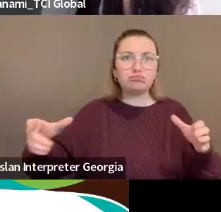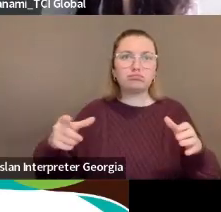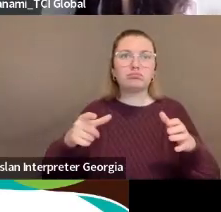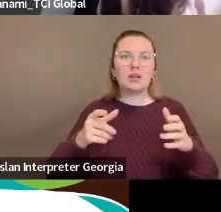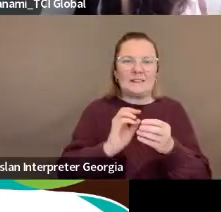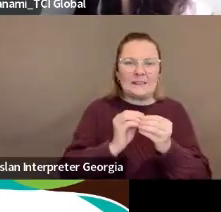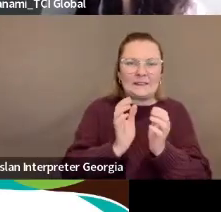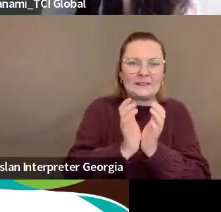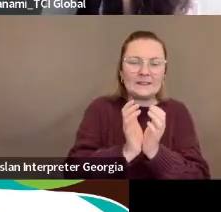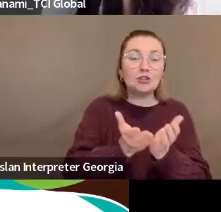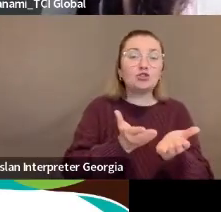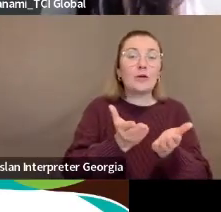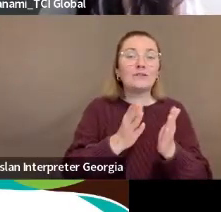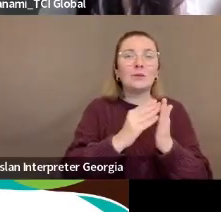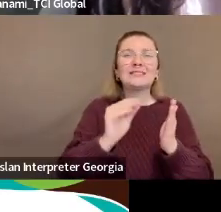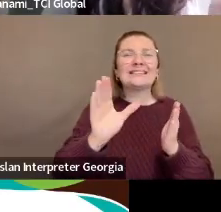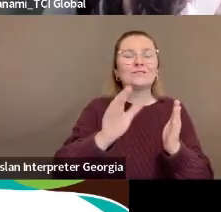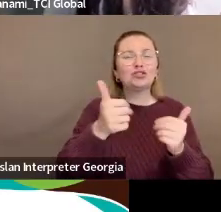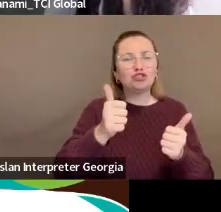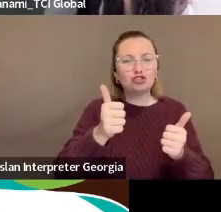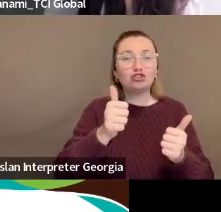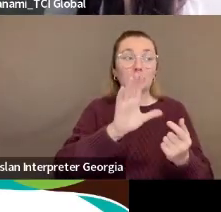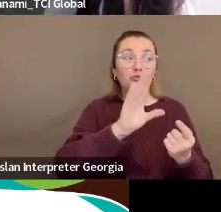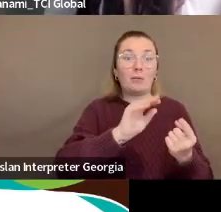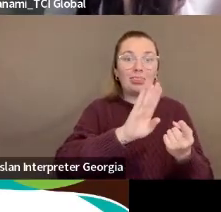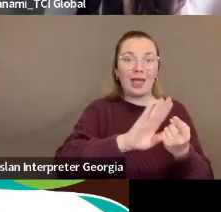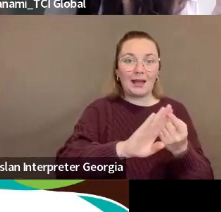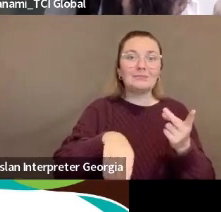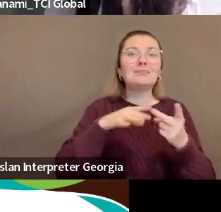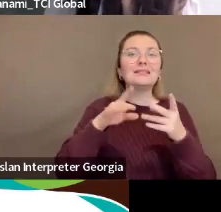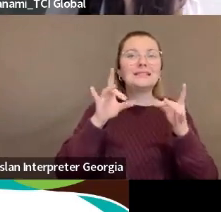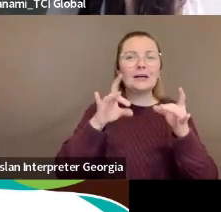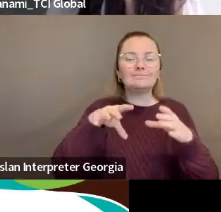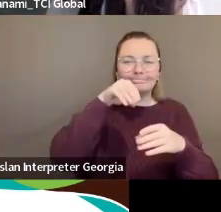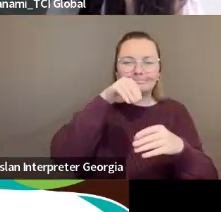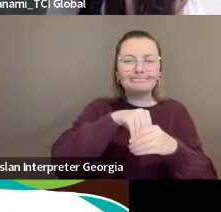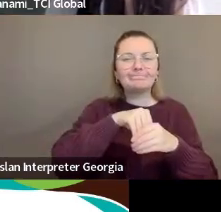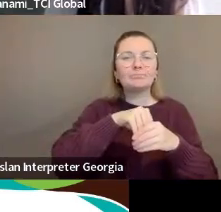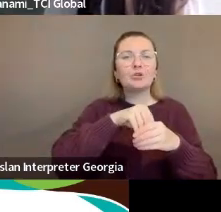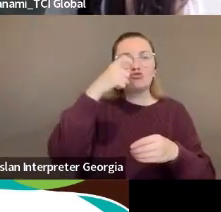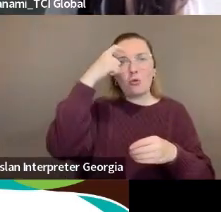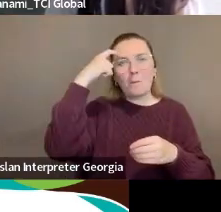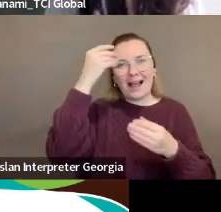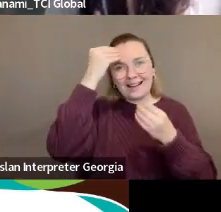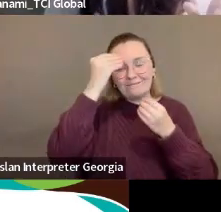models, and start investing in trauma-informed and community-rooted